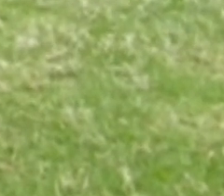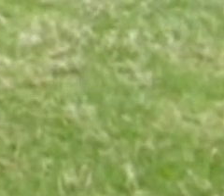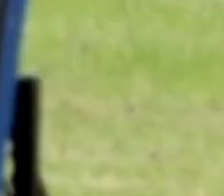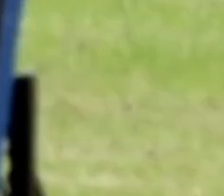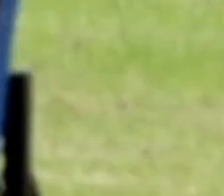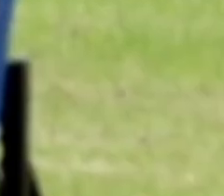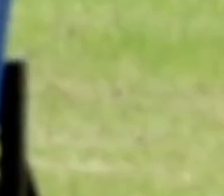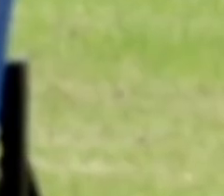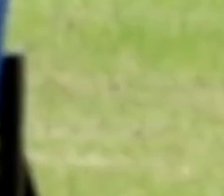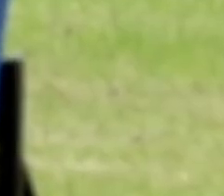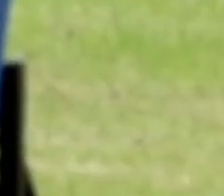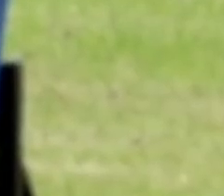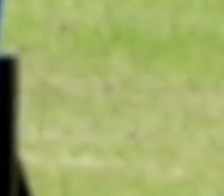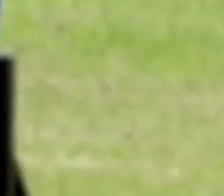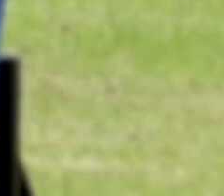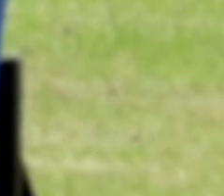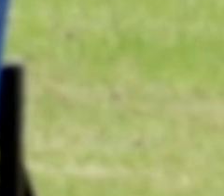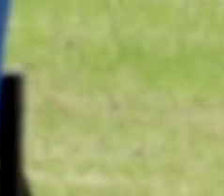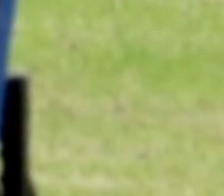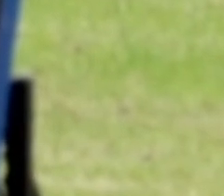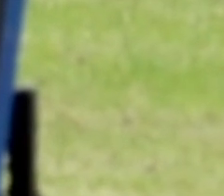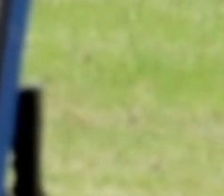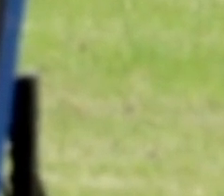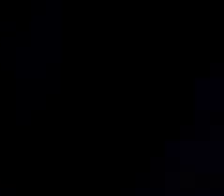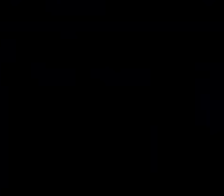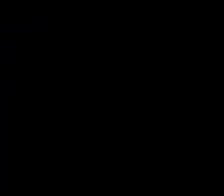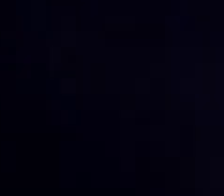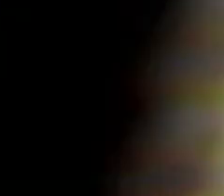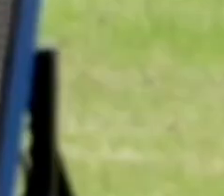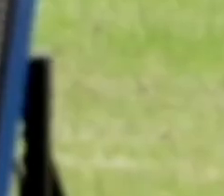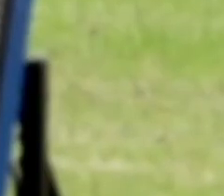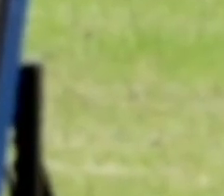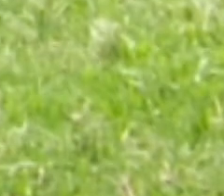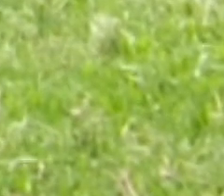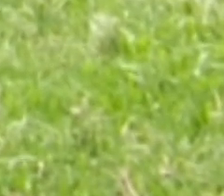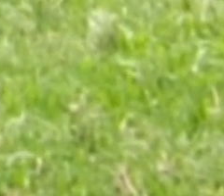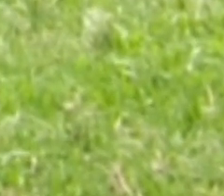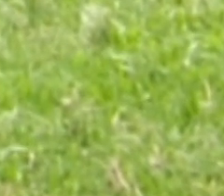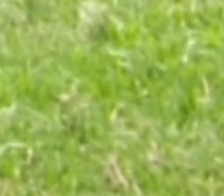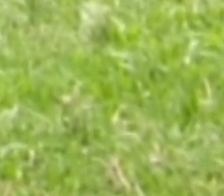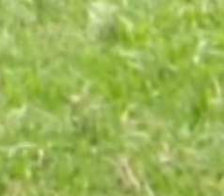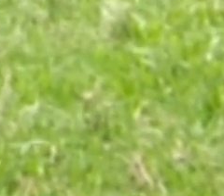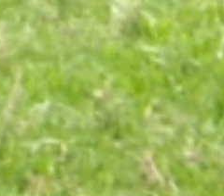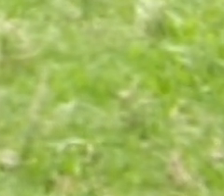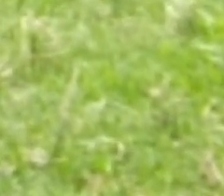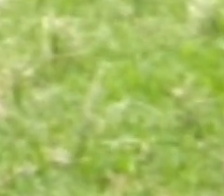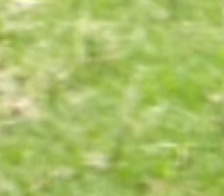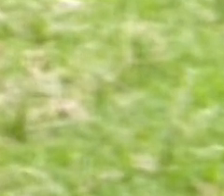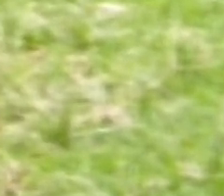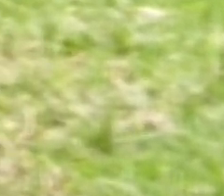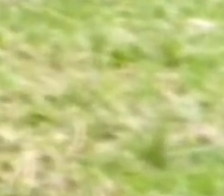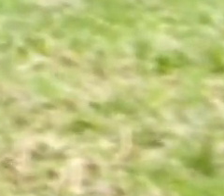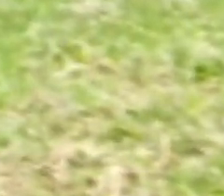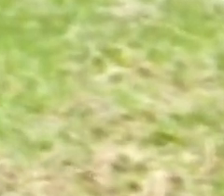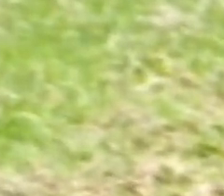one-day meetings after the Diamond League and will feature 200-meter, 3,000-meter steeplechase, discus, hammer and triple